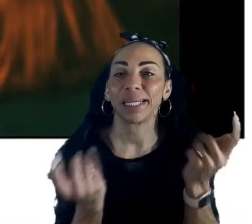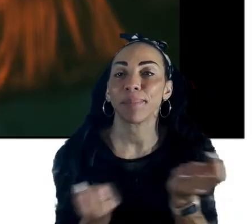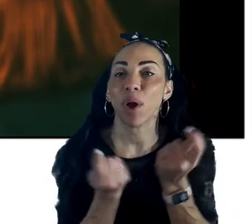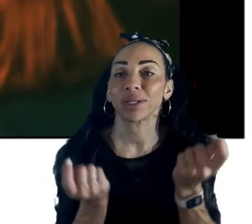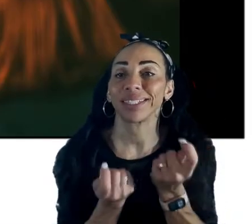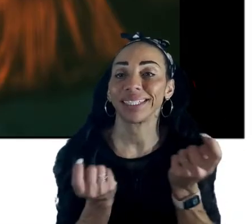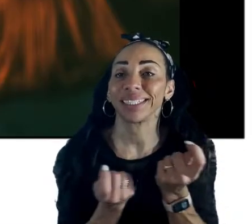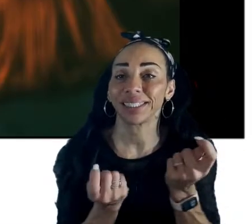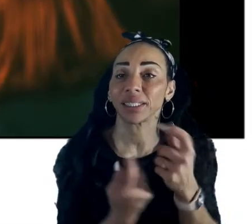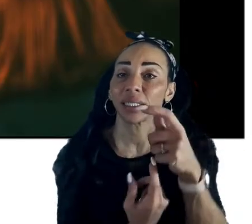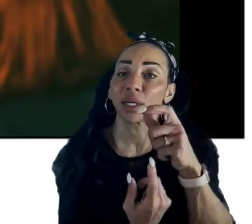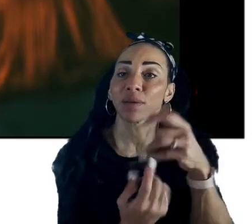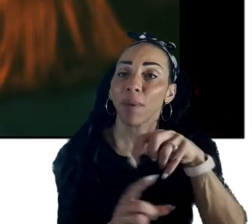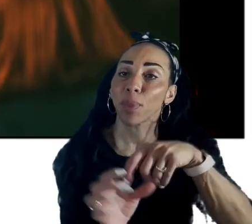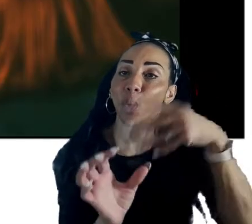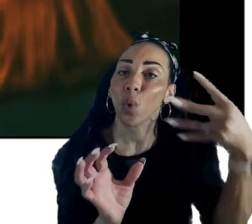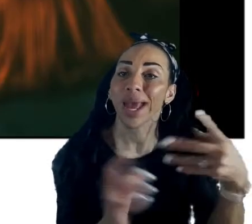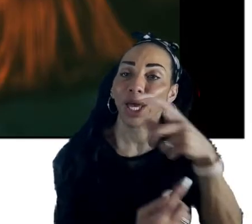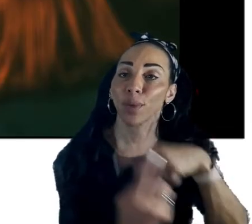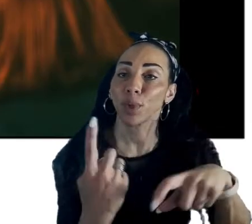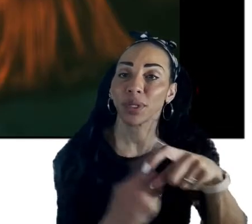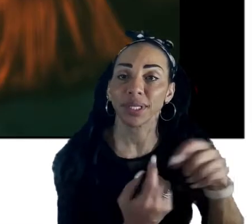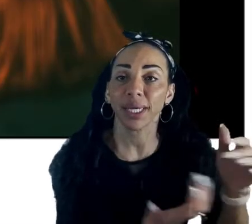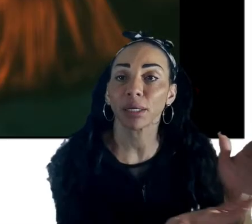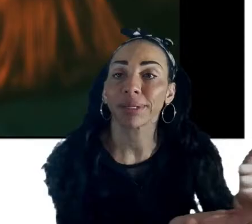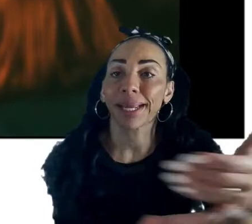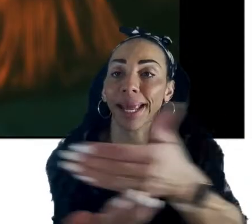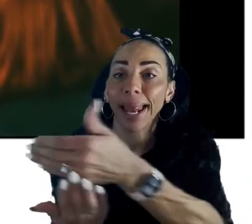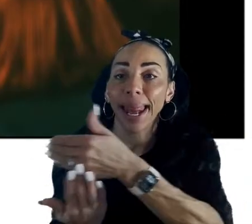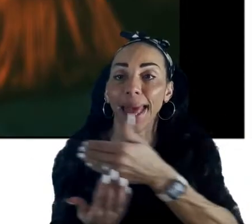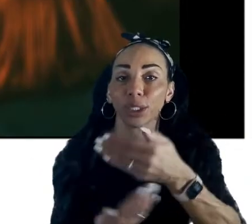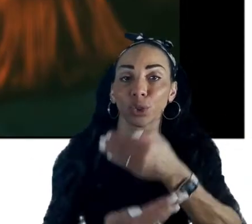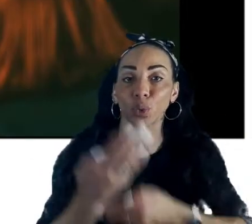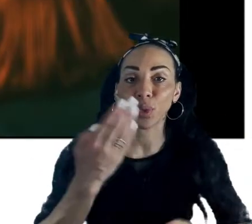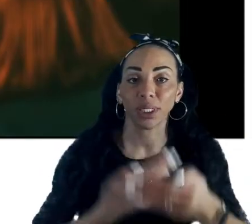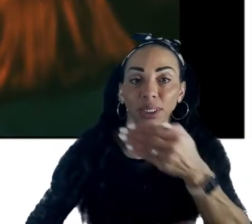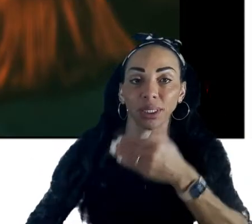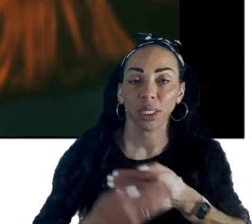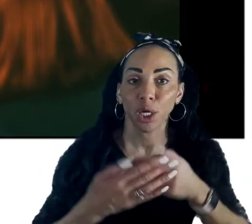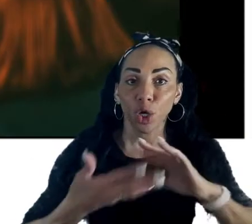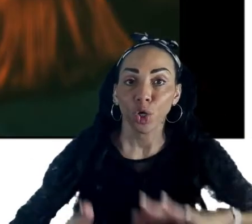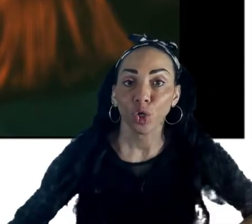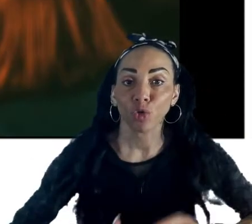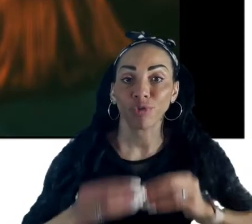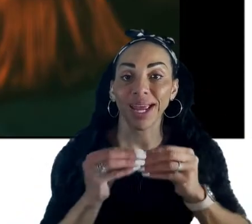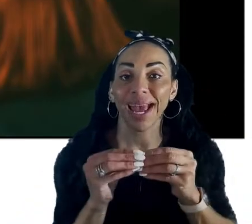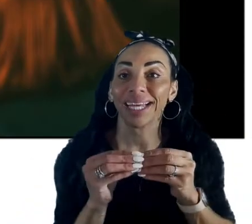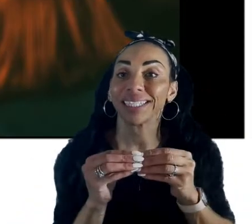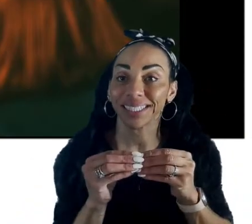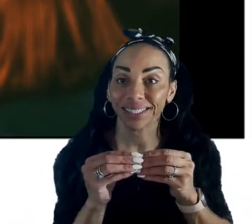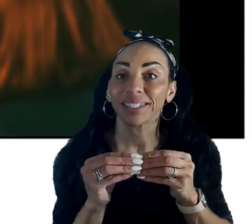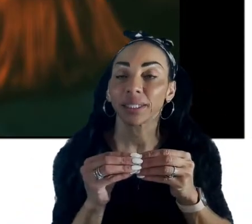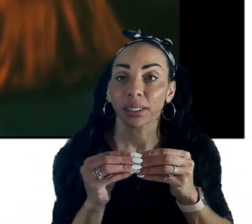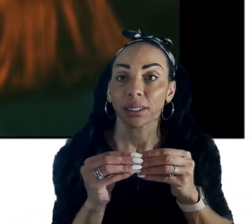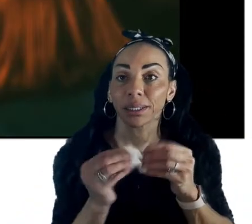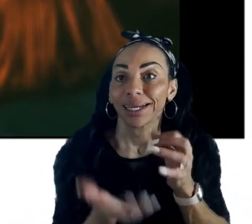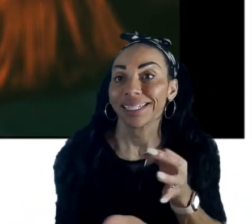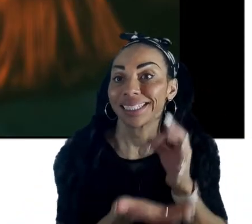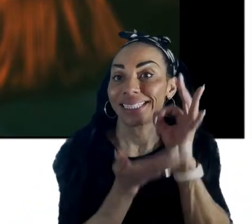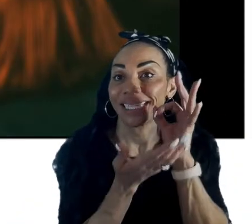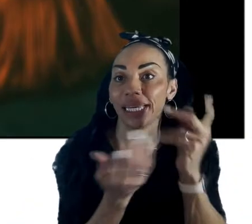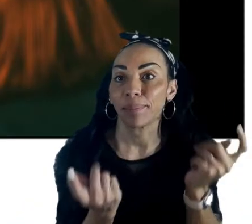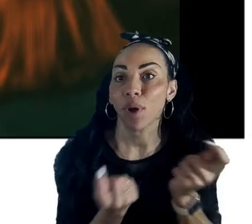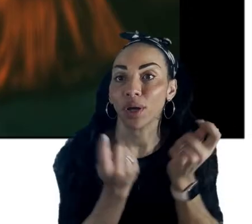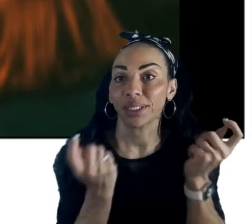queer community. And I find that creating these tea parties is a very democratic way of hearing other